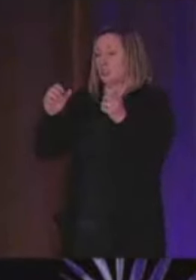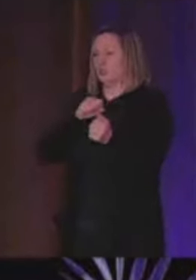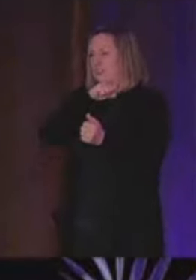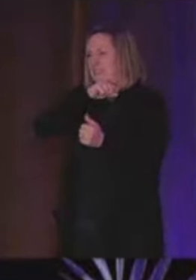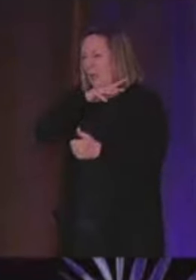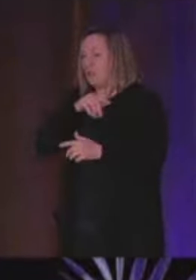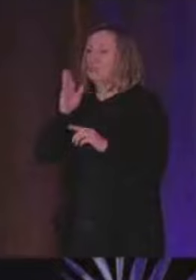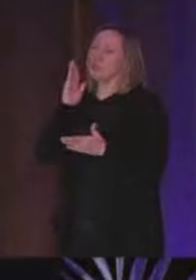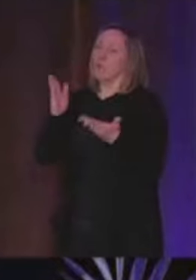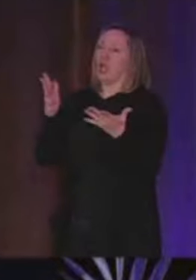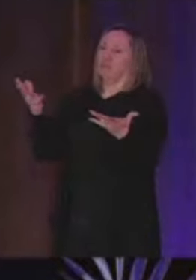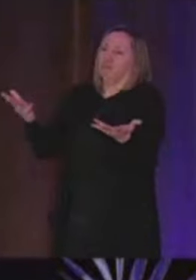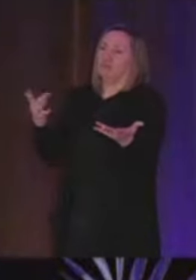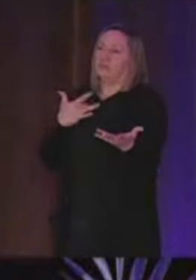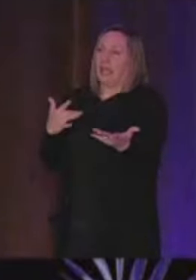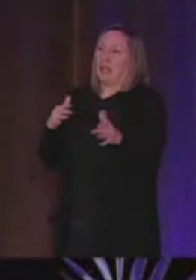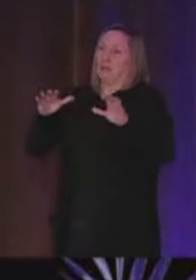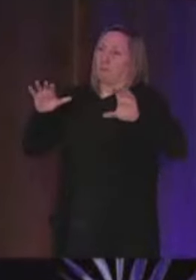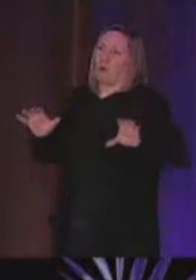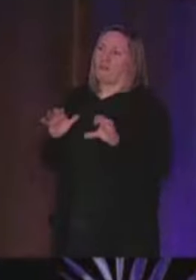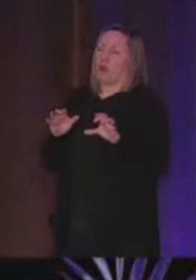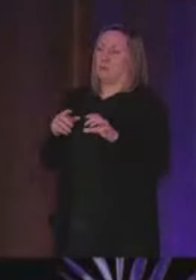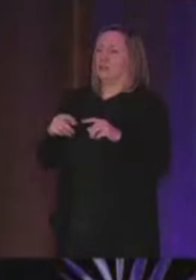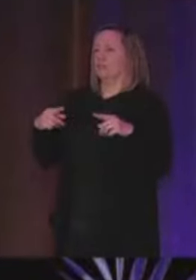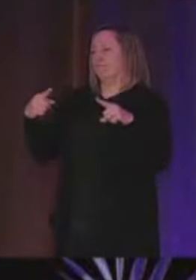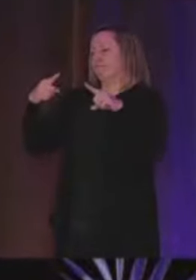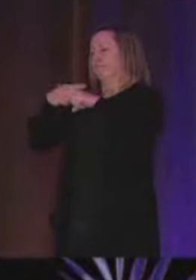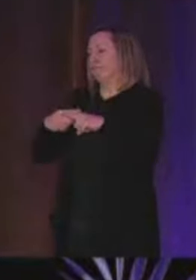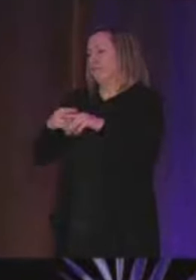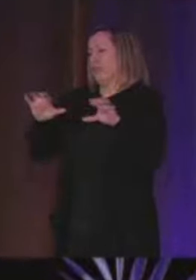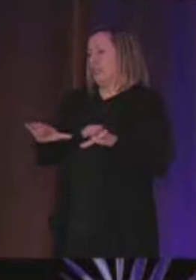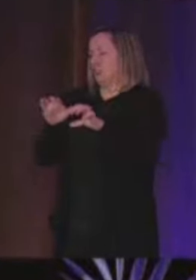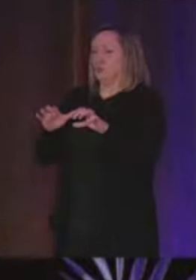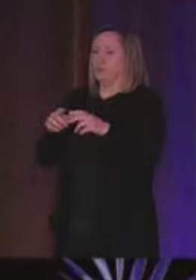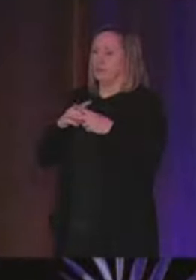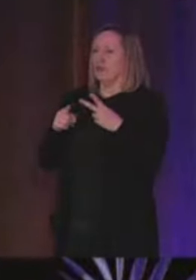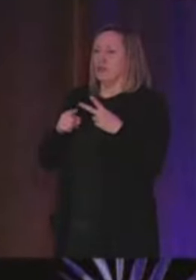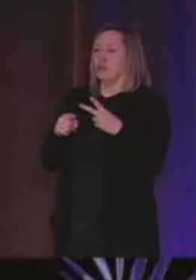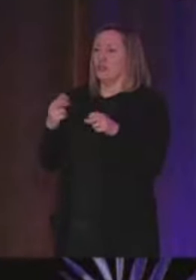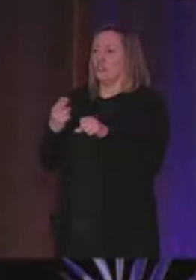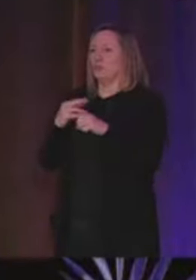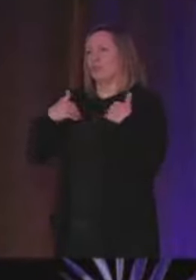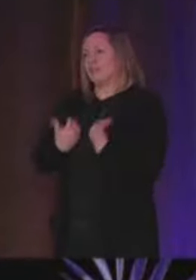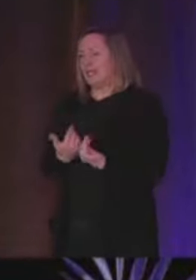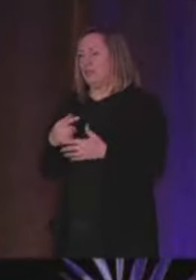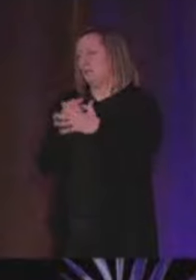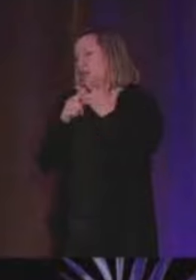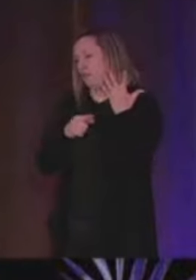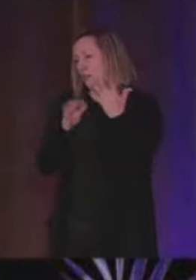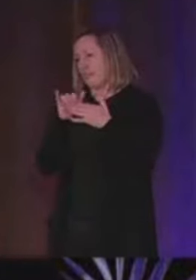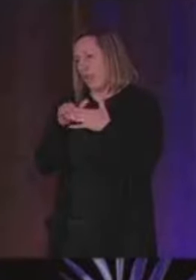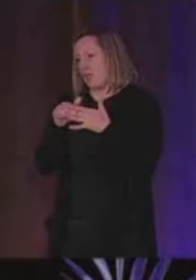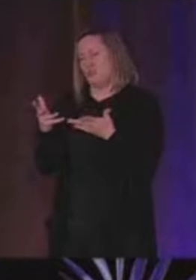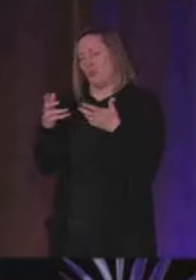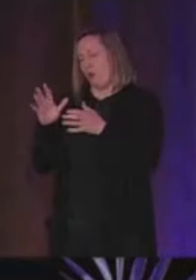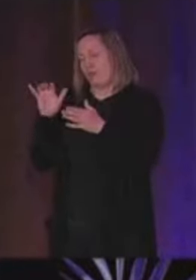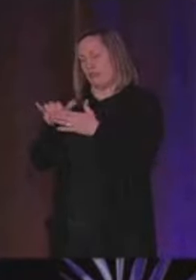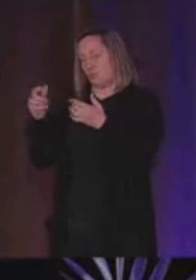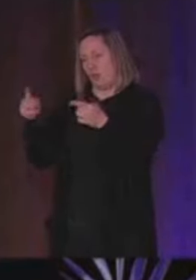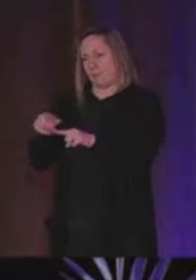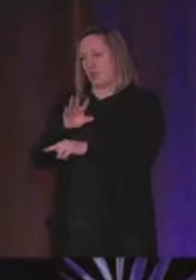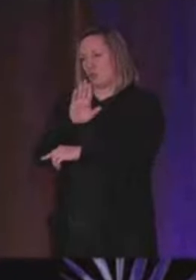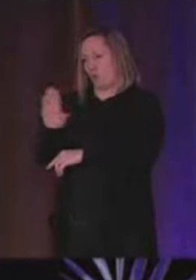get performance issues, accessibility issues, user fatigue, and all kinds of bad stuff that we don't want on our